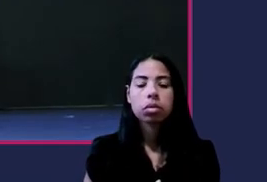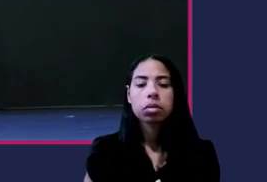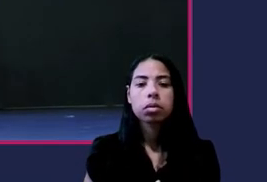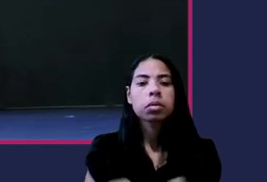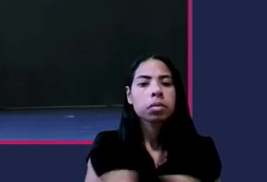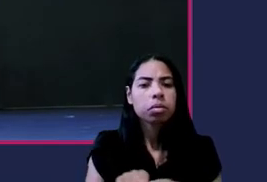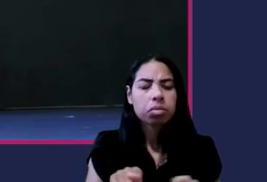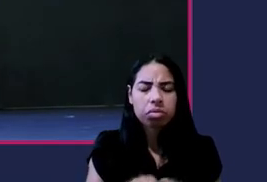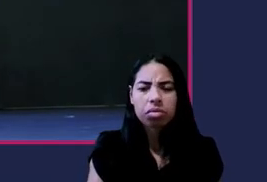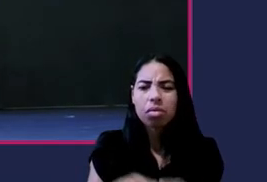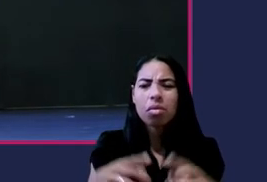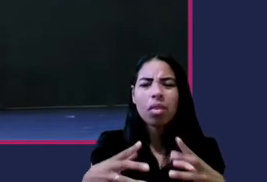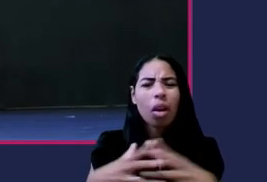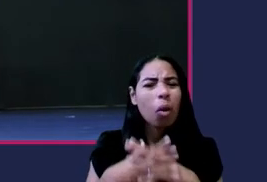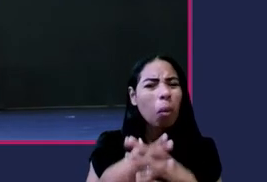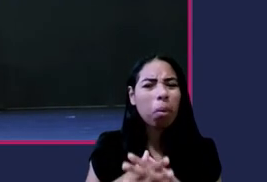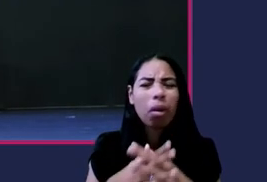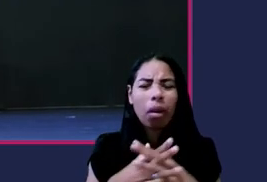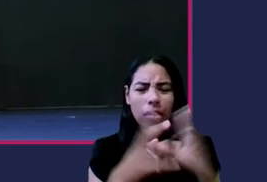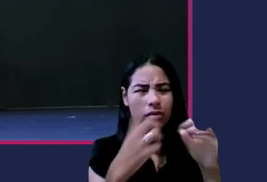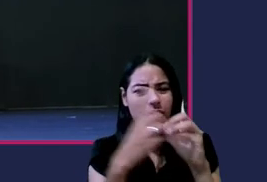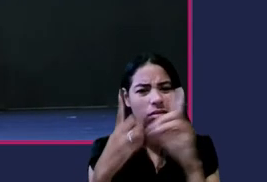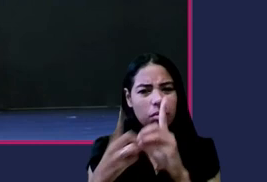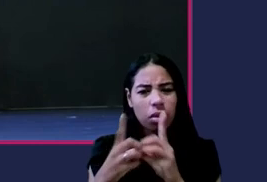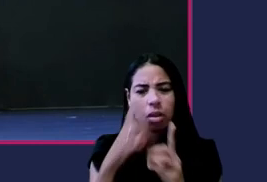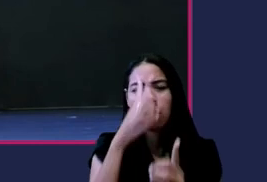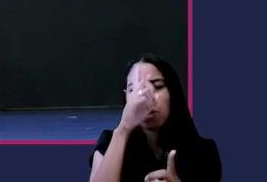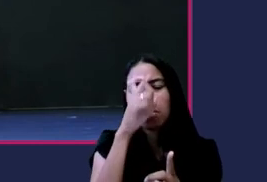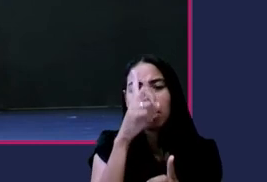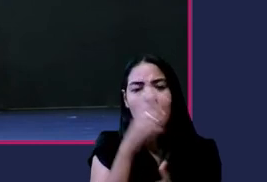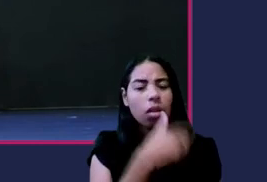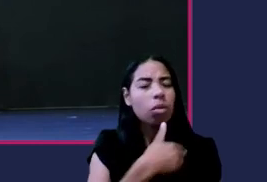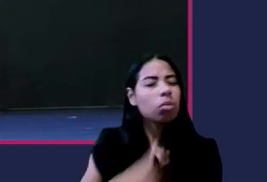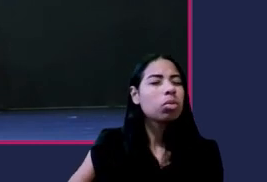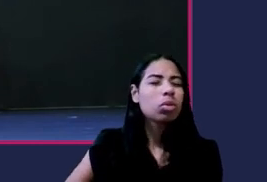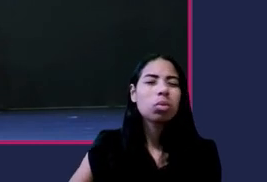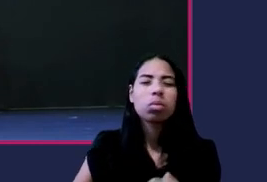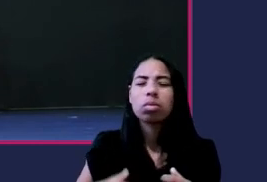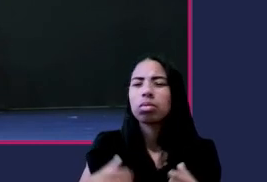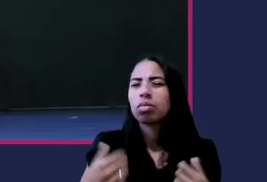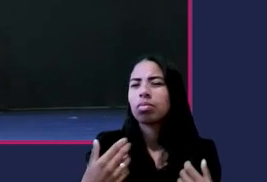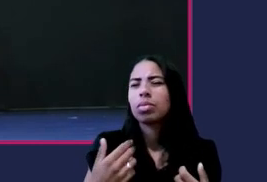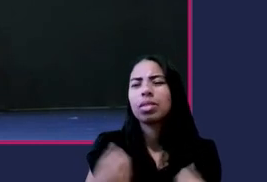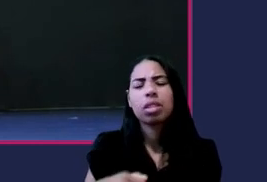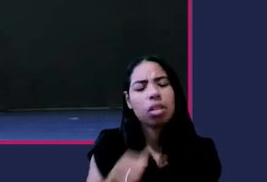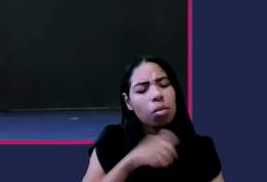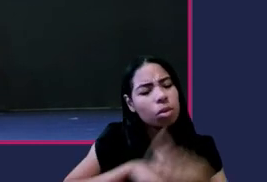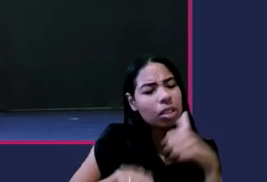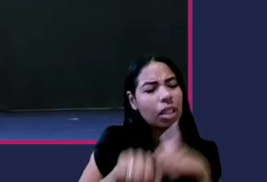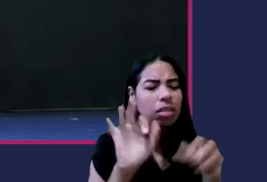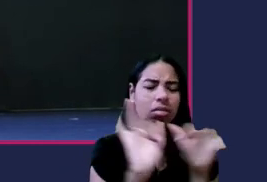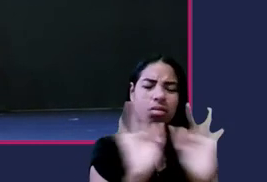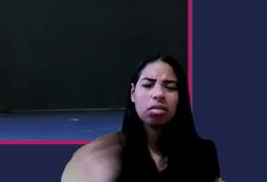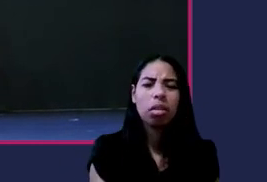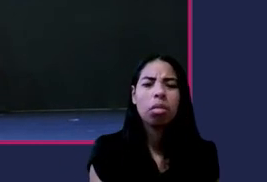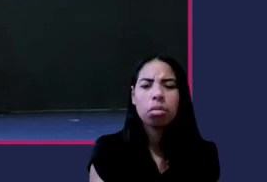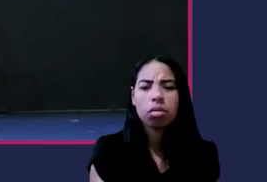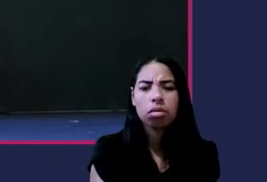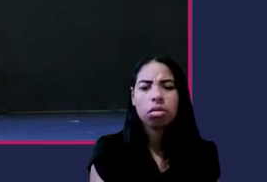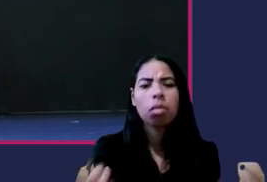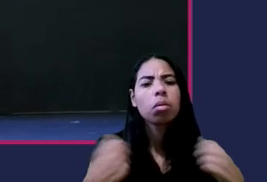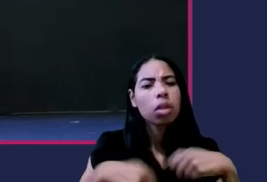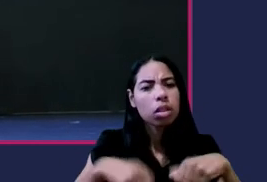We need to de-bureaucratize service in public hospitals, for example, something that could be